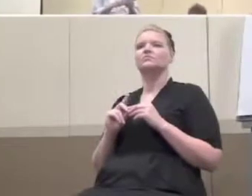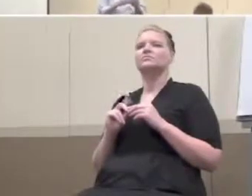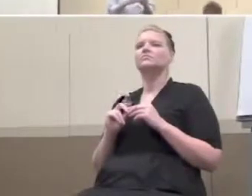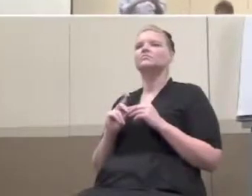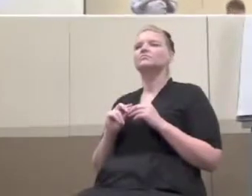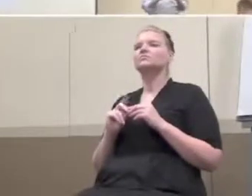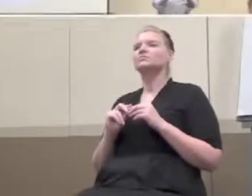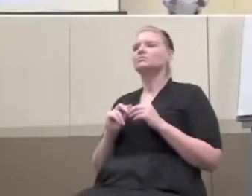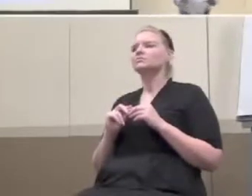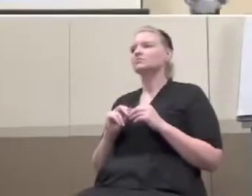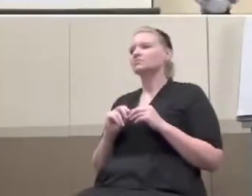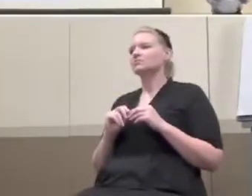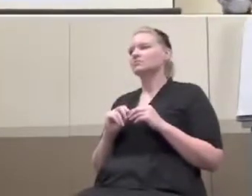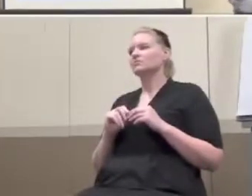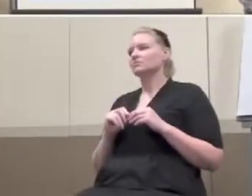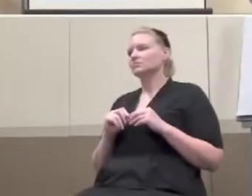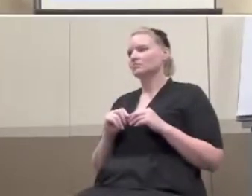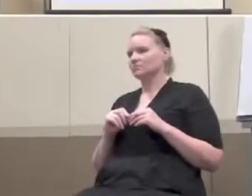5.